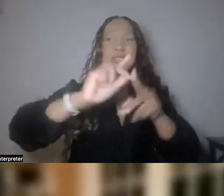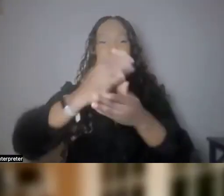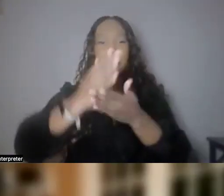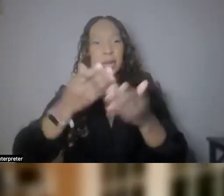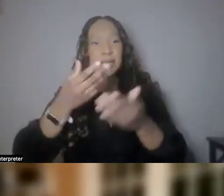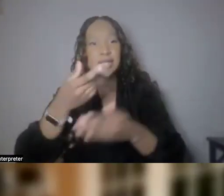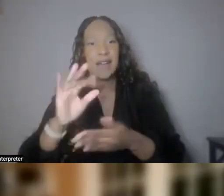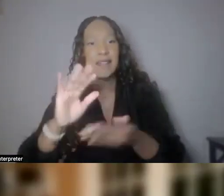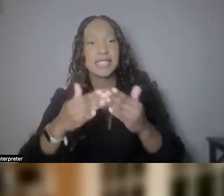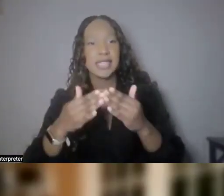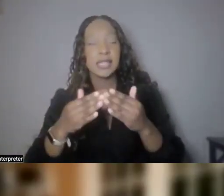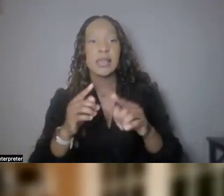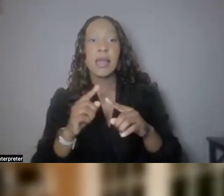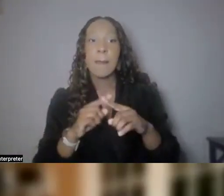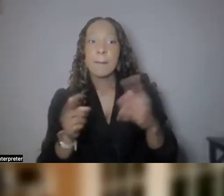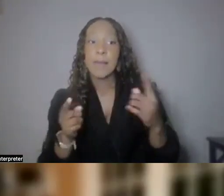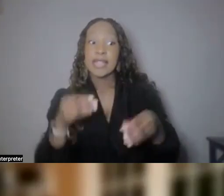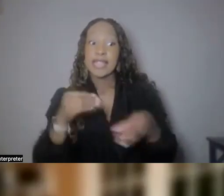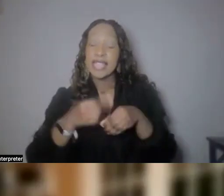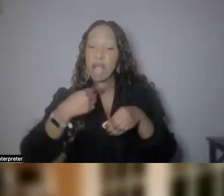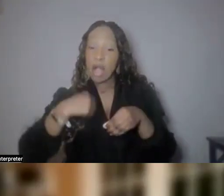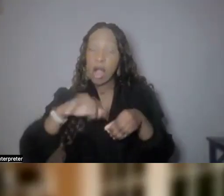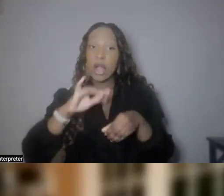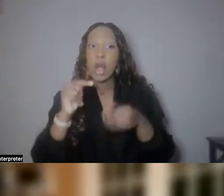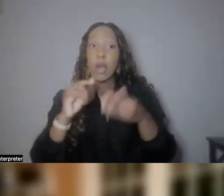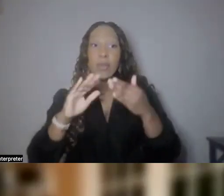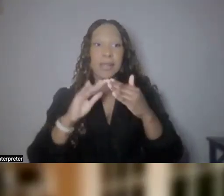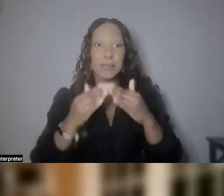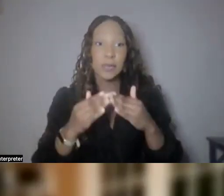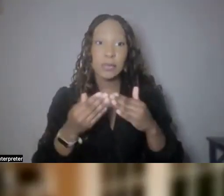but we have the demand in our own community, and there's not that much space here.